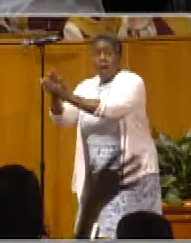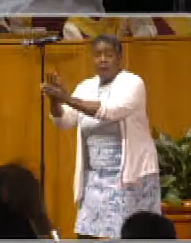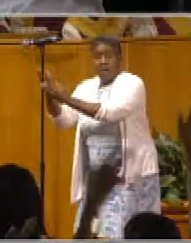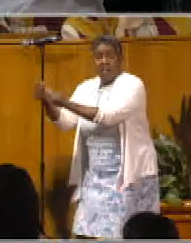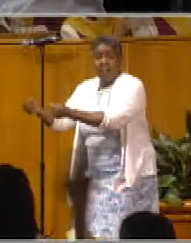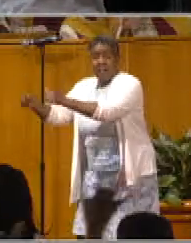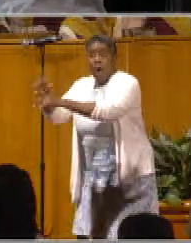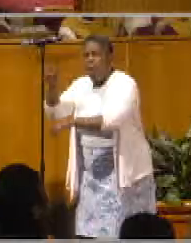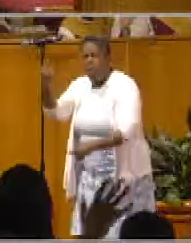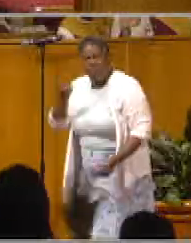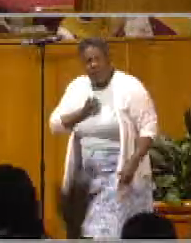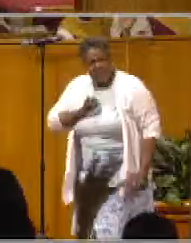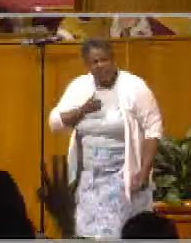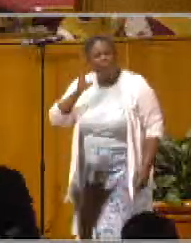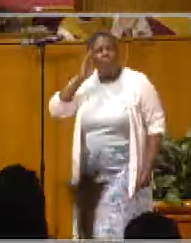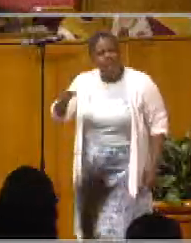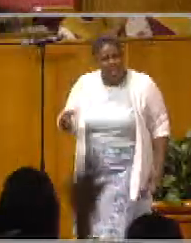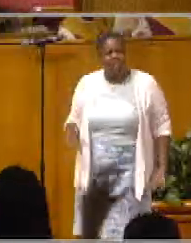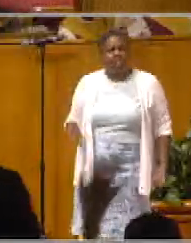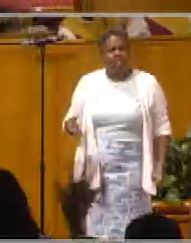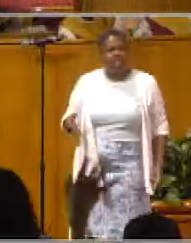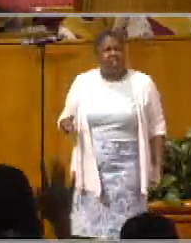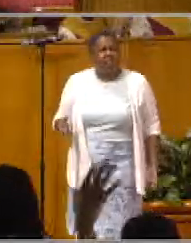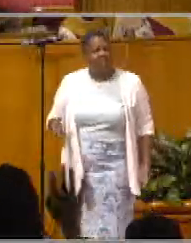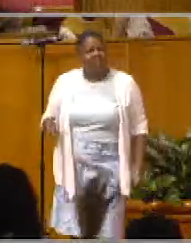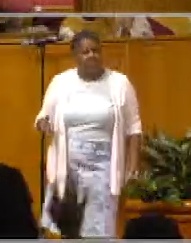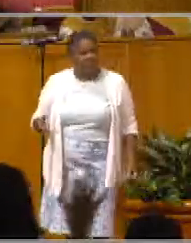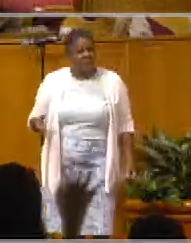by myself."